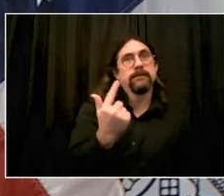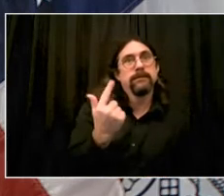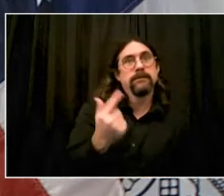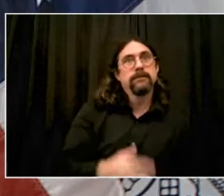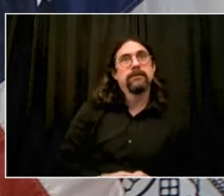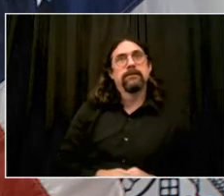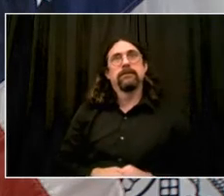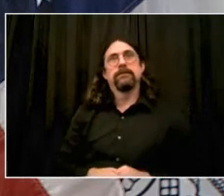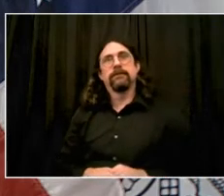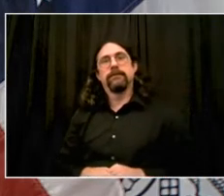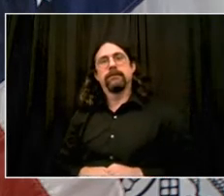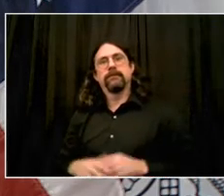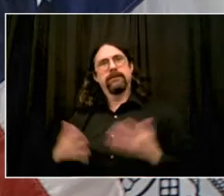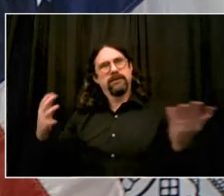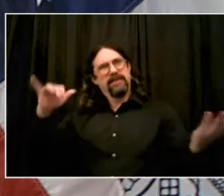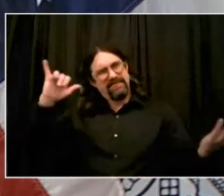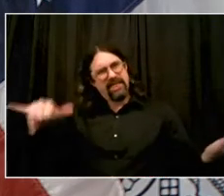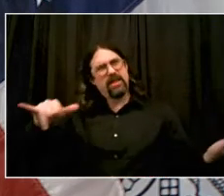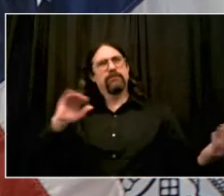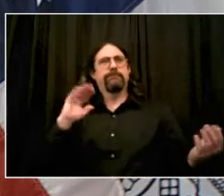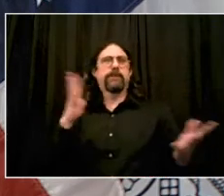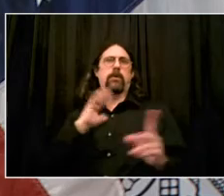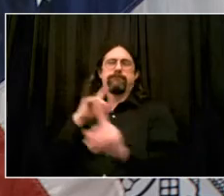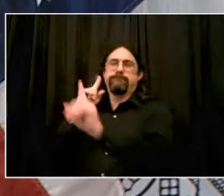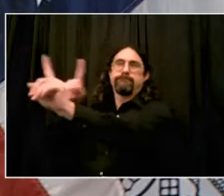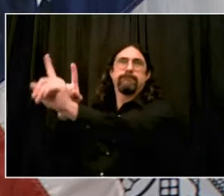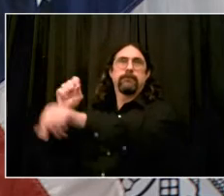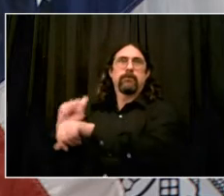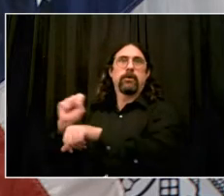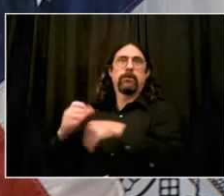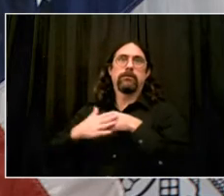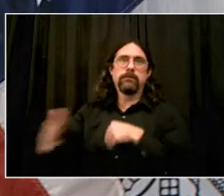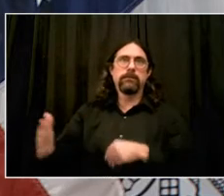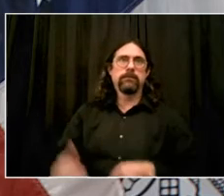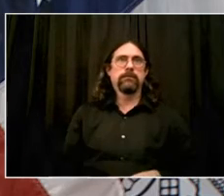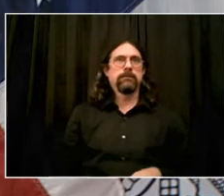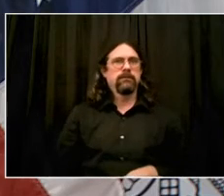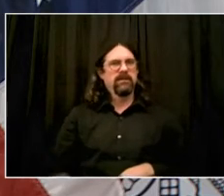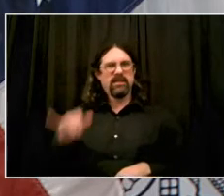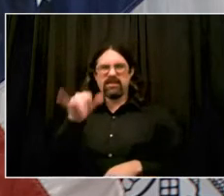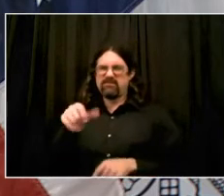this crisis back, we need to take a lot of hope and encouragement from what the future of this city